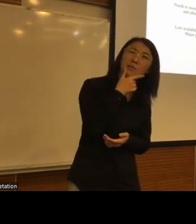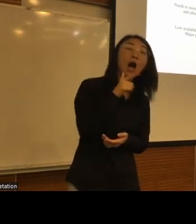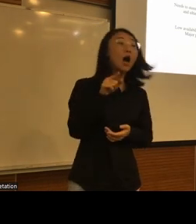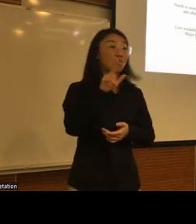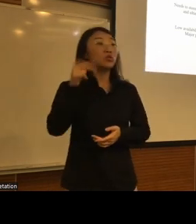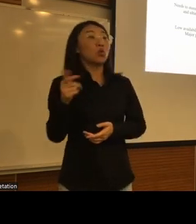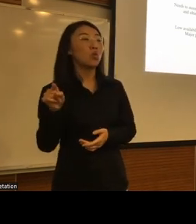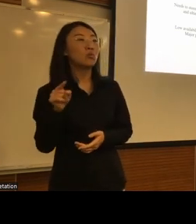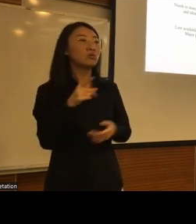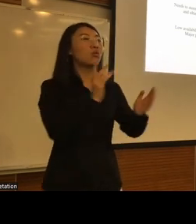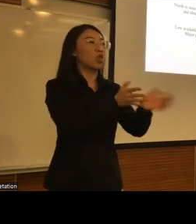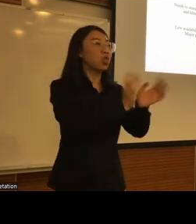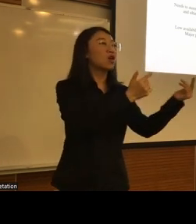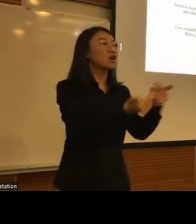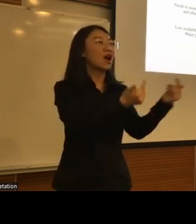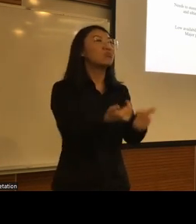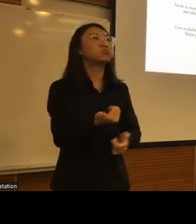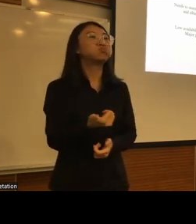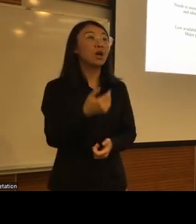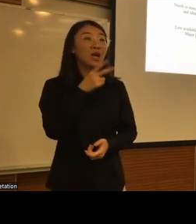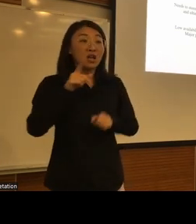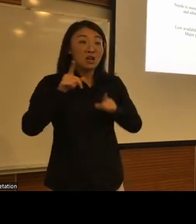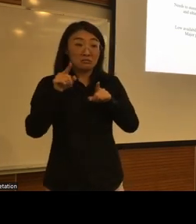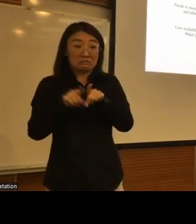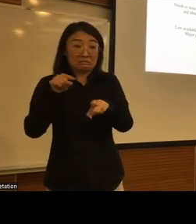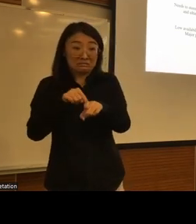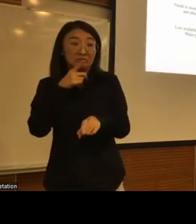around it. But in simultaneous, you cannot do that.